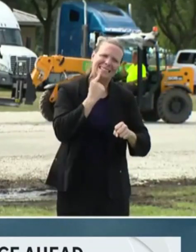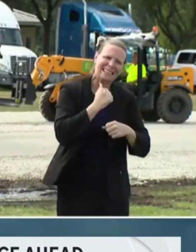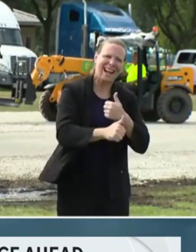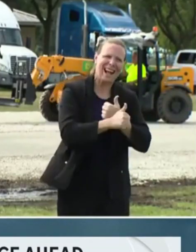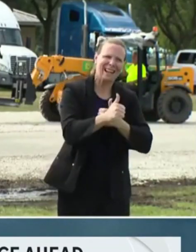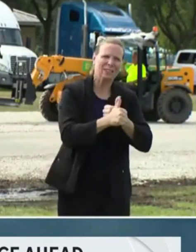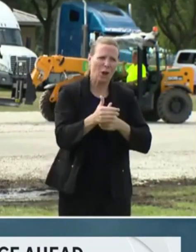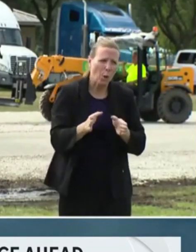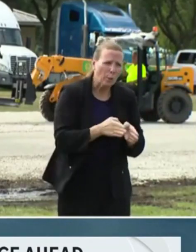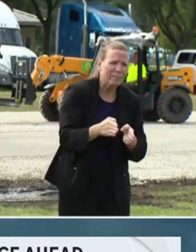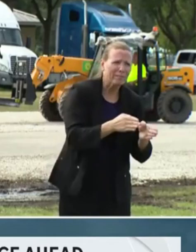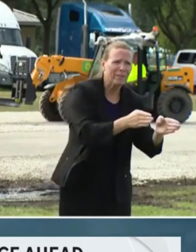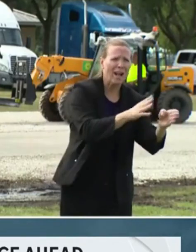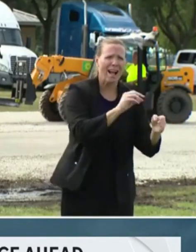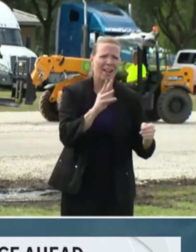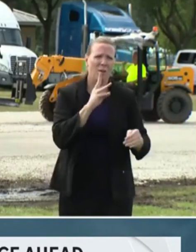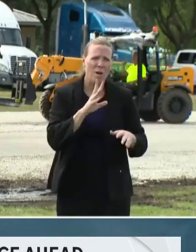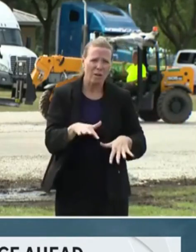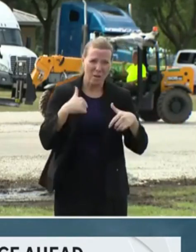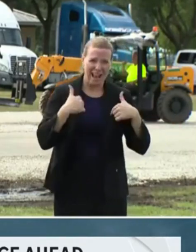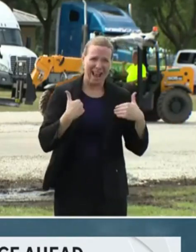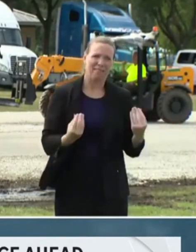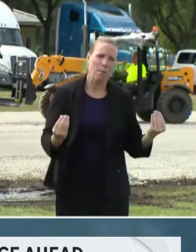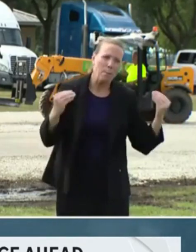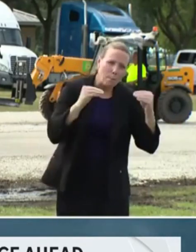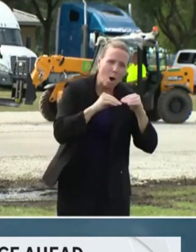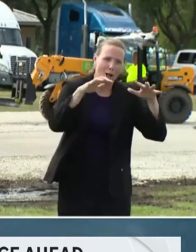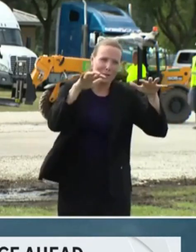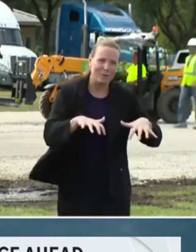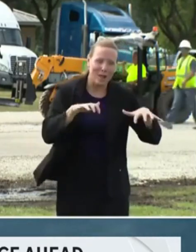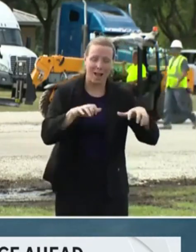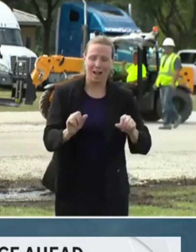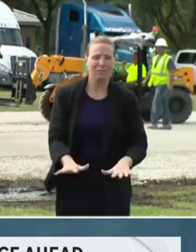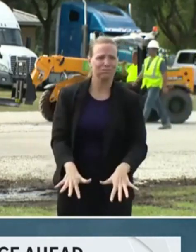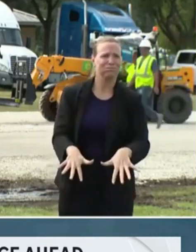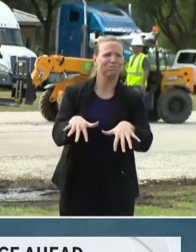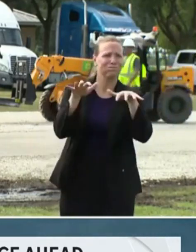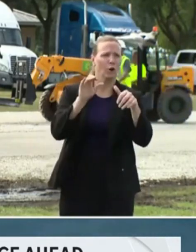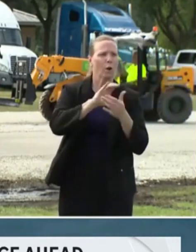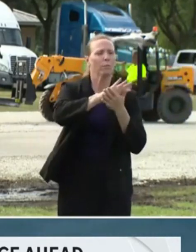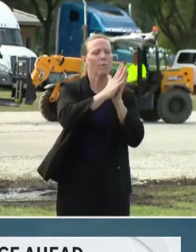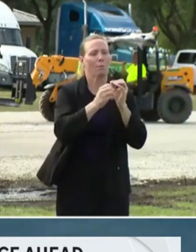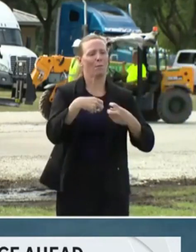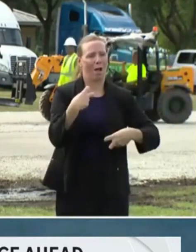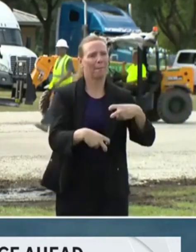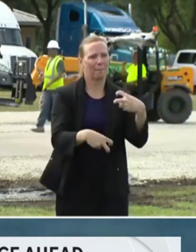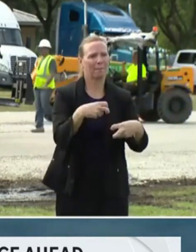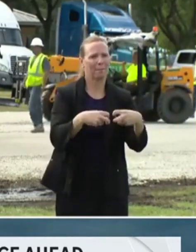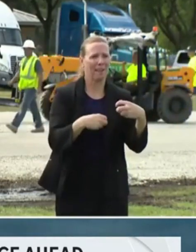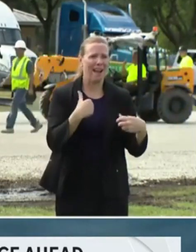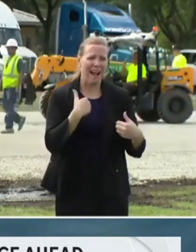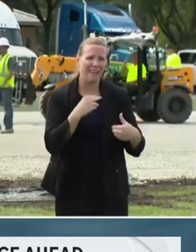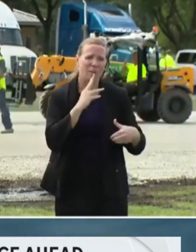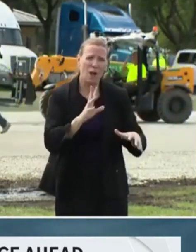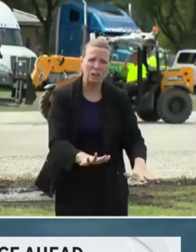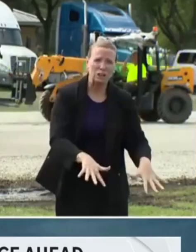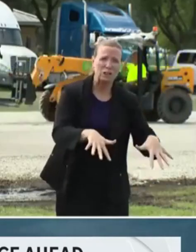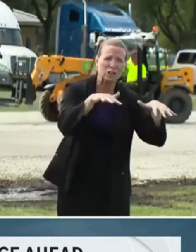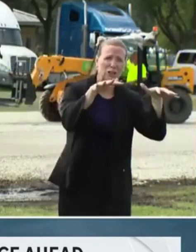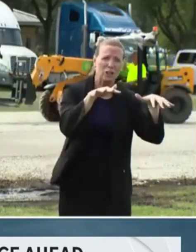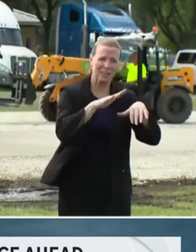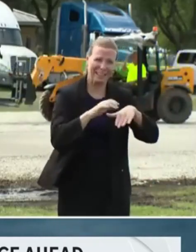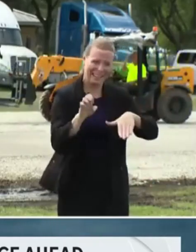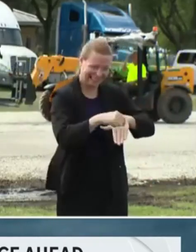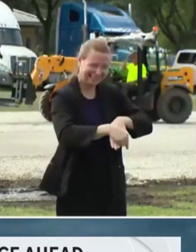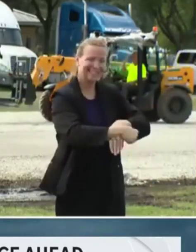water. As you have more rain and you have flooding, that could be an issue. And then you could have surge on the east coast of Florida. You could have erosion. You could have